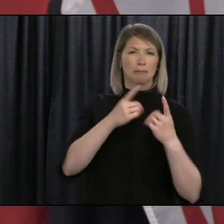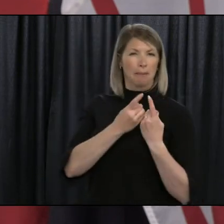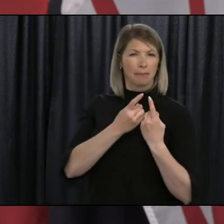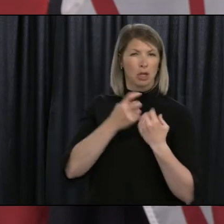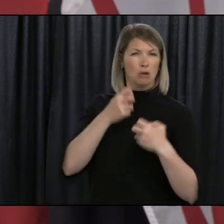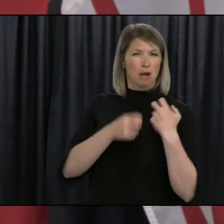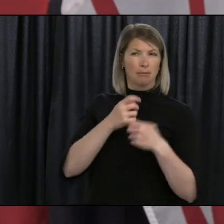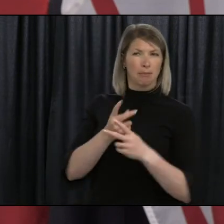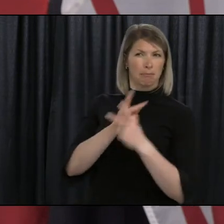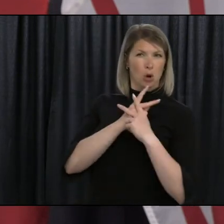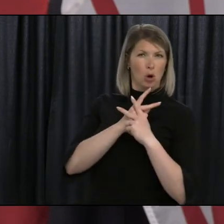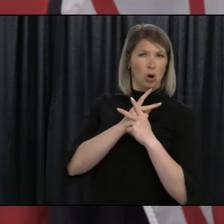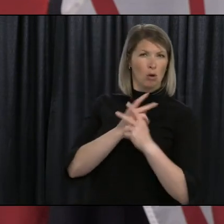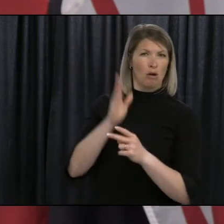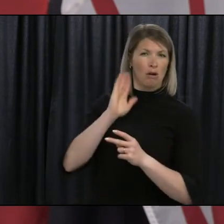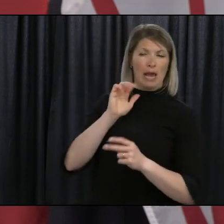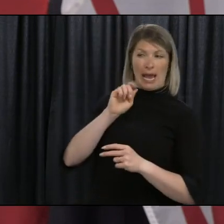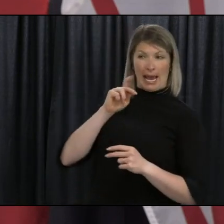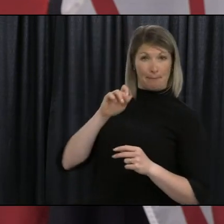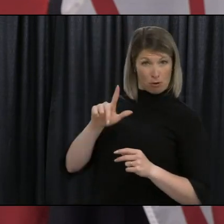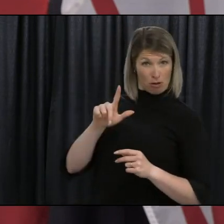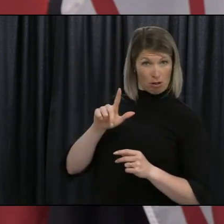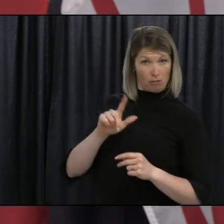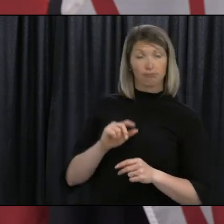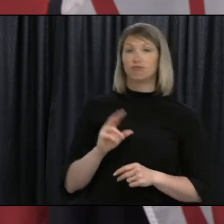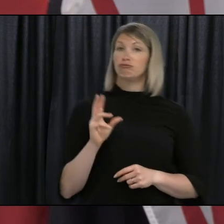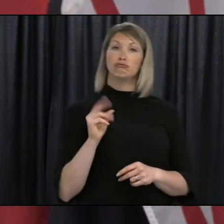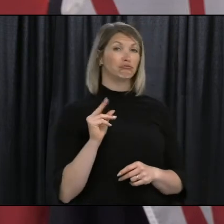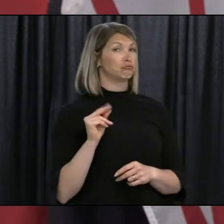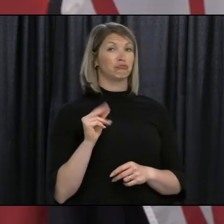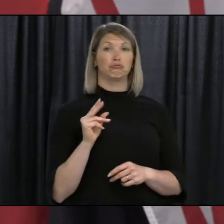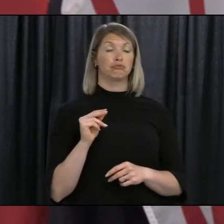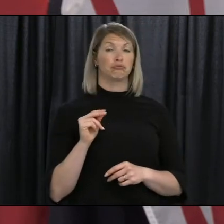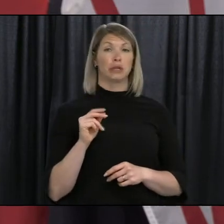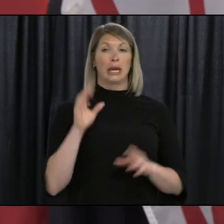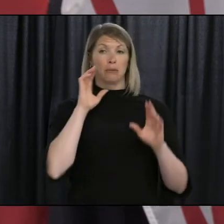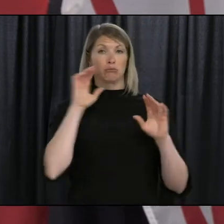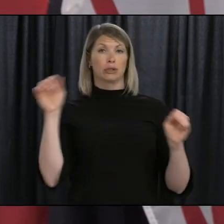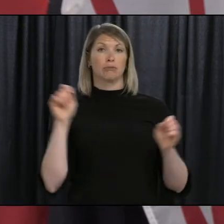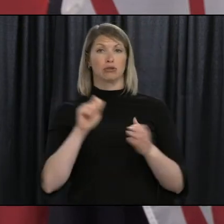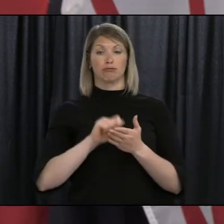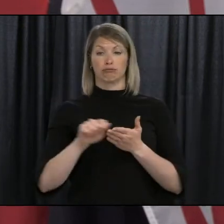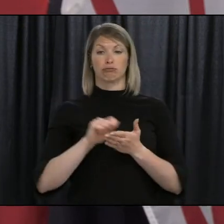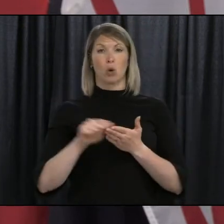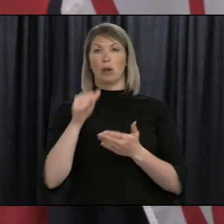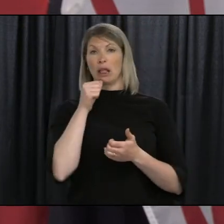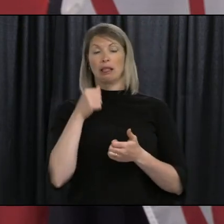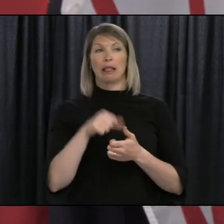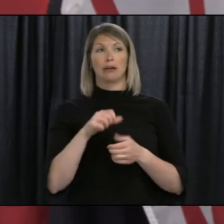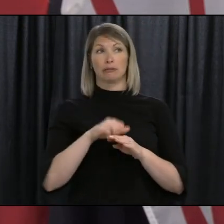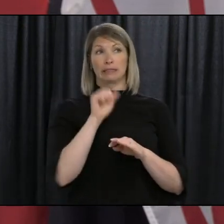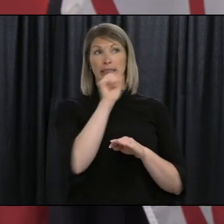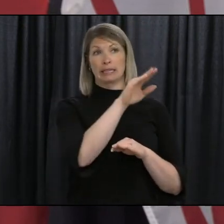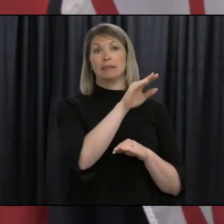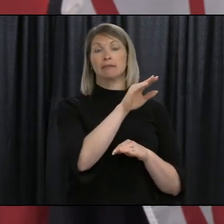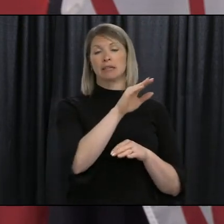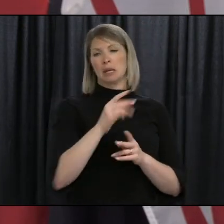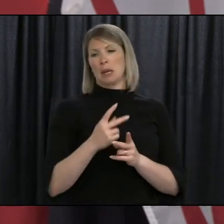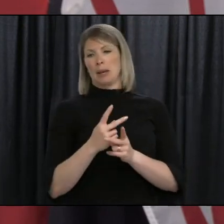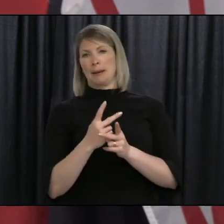borrowing? No. At the time the Premier wrote that letter, the borrowing aspect of the